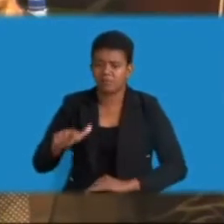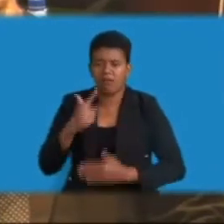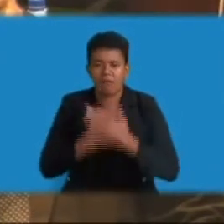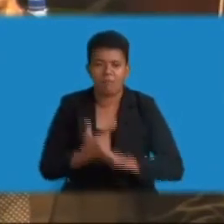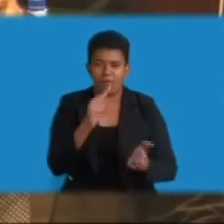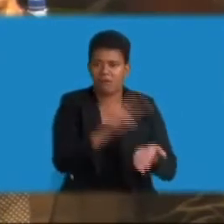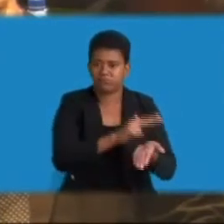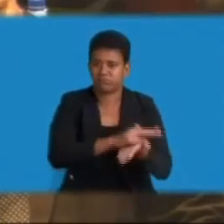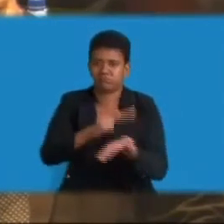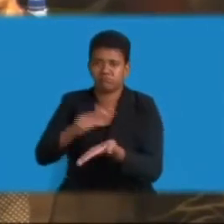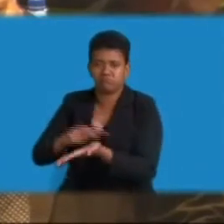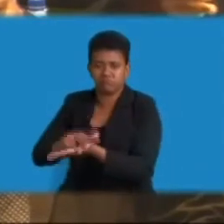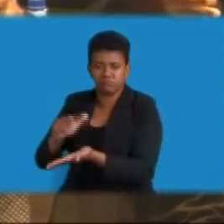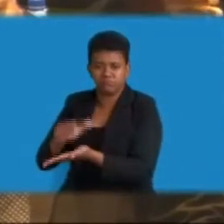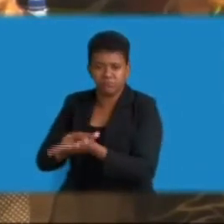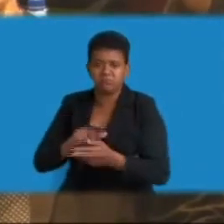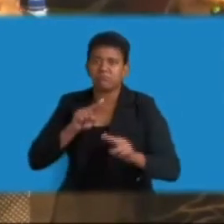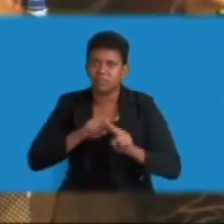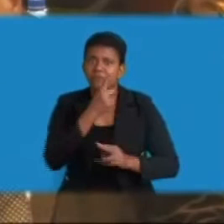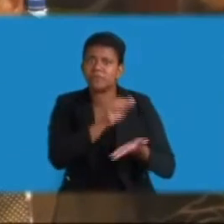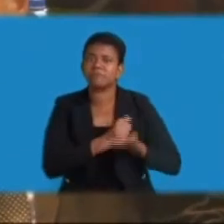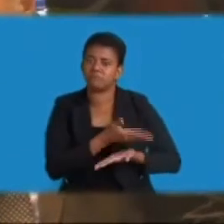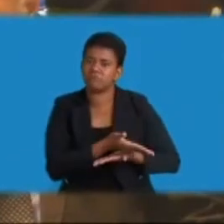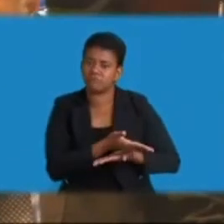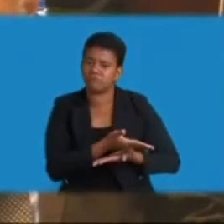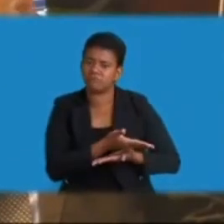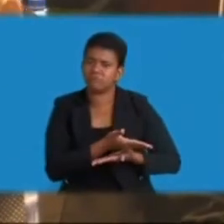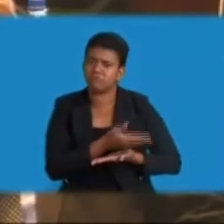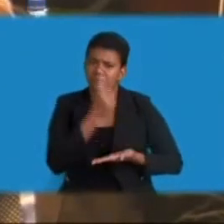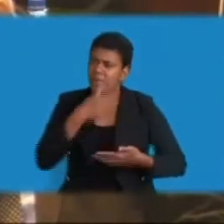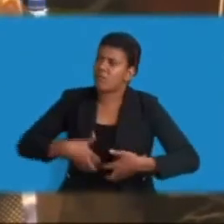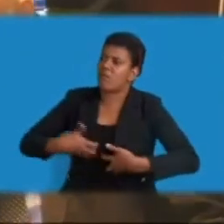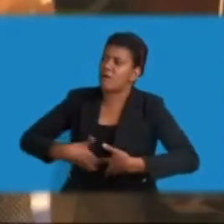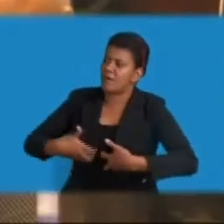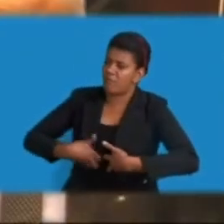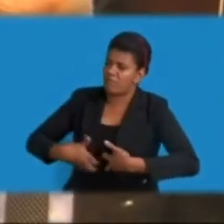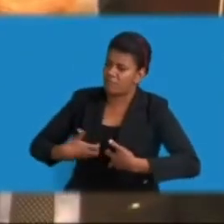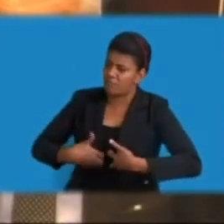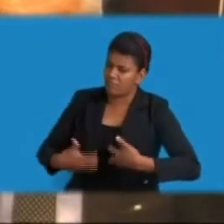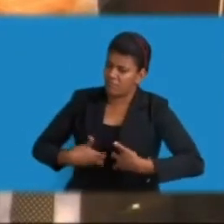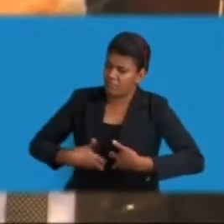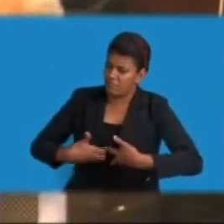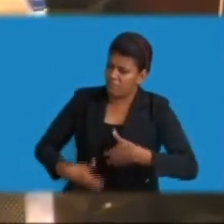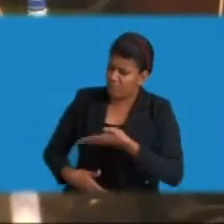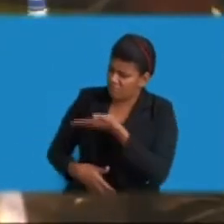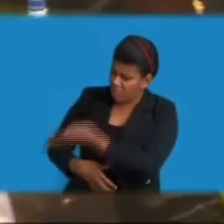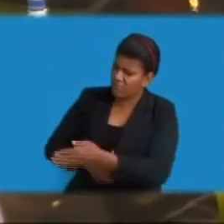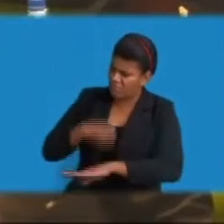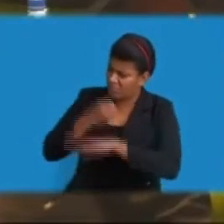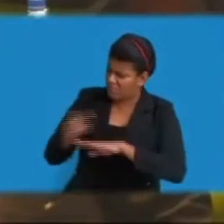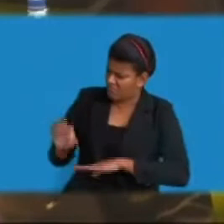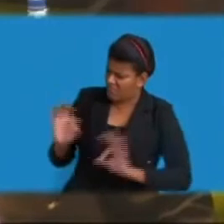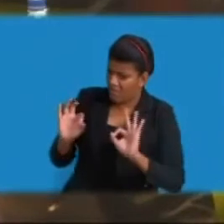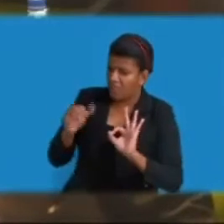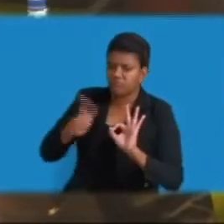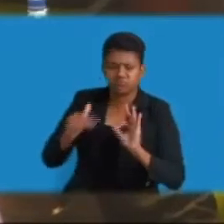there in the Fiji First. They complain that whatever you did there has not been used. The house that they were supposed to put